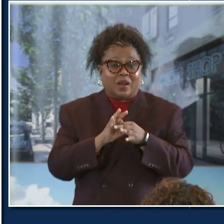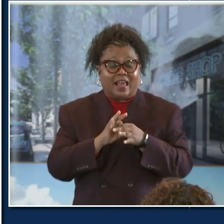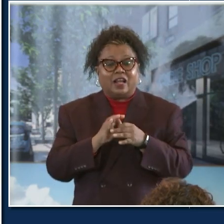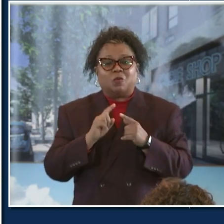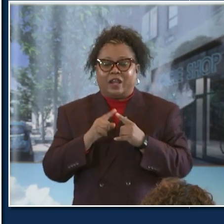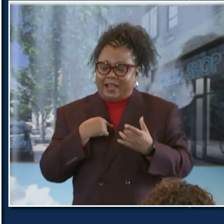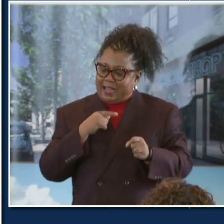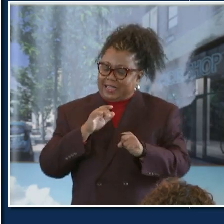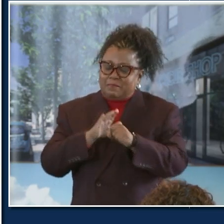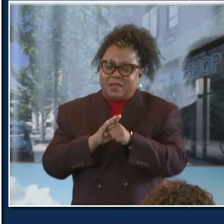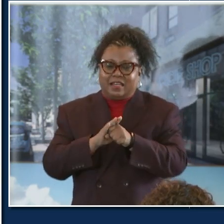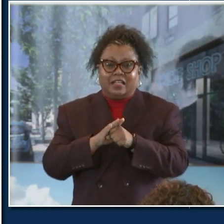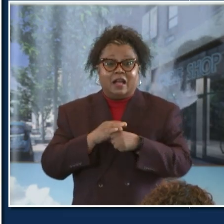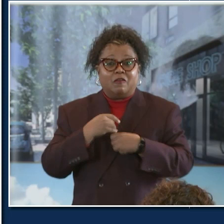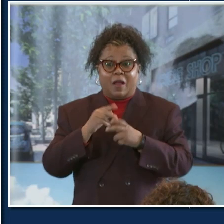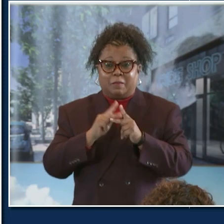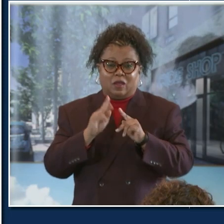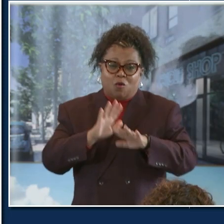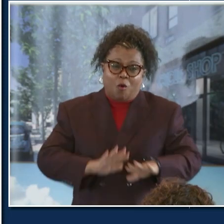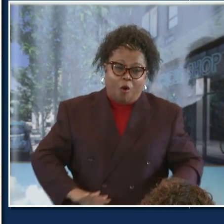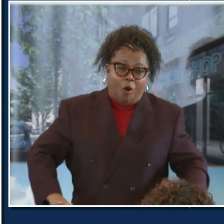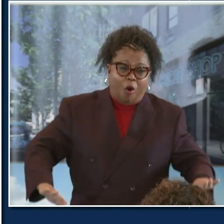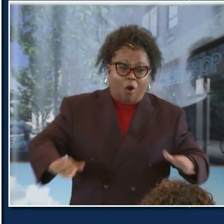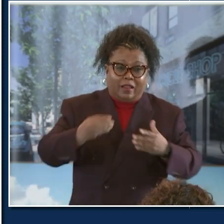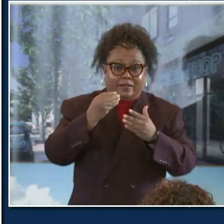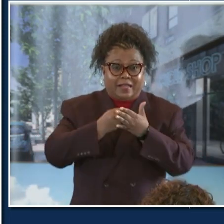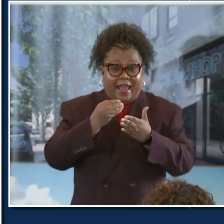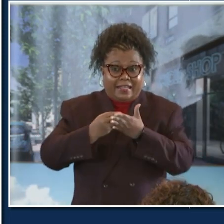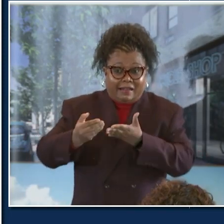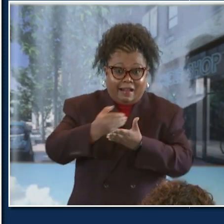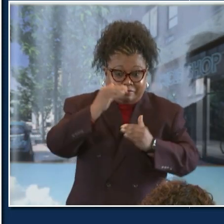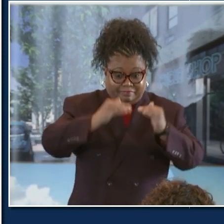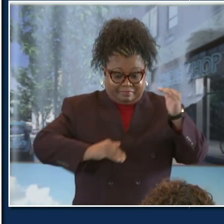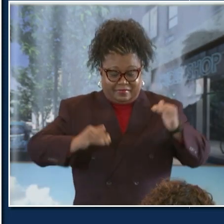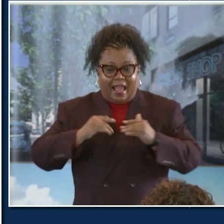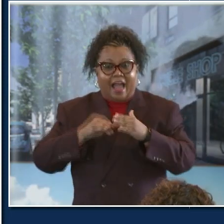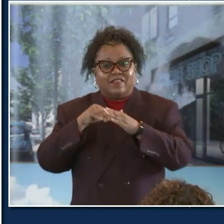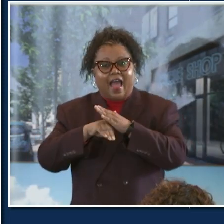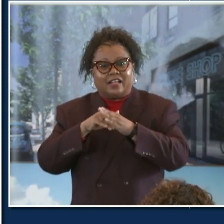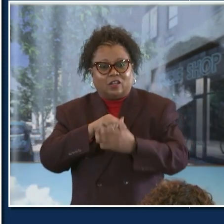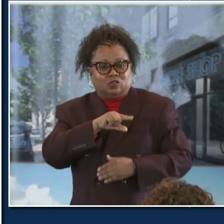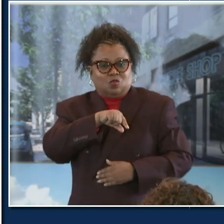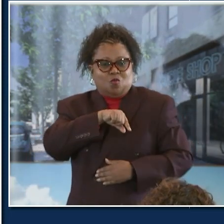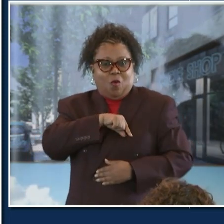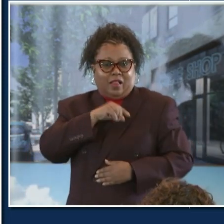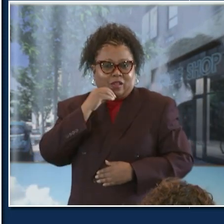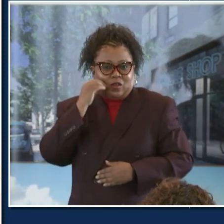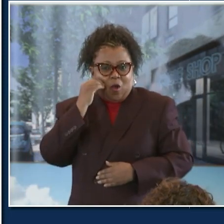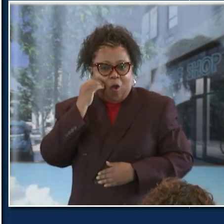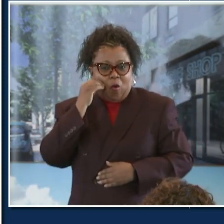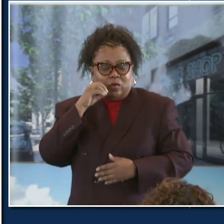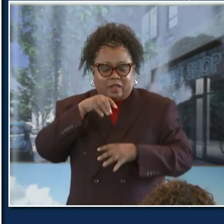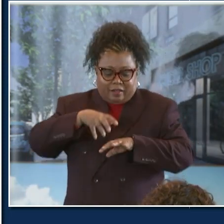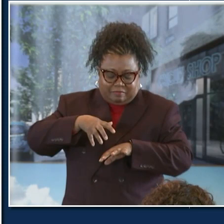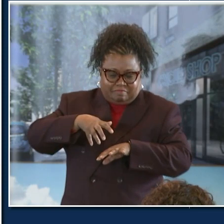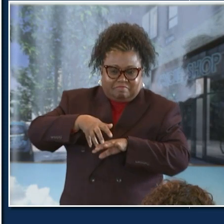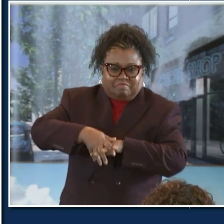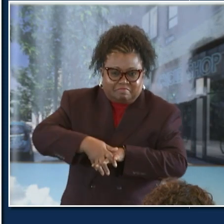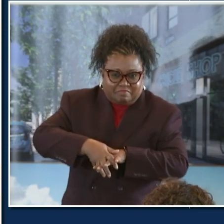we are committed to making sure that people from all income levels have access to quality homes, where they can put down